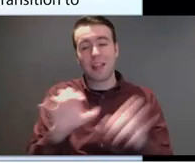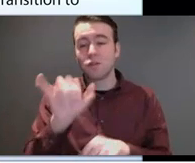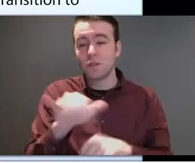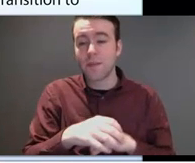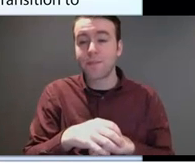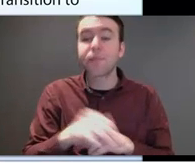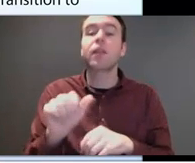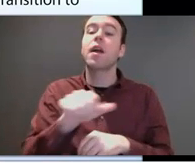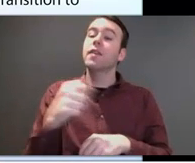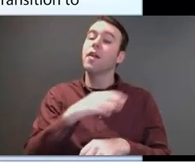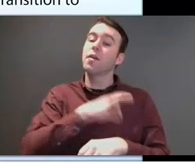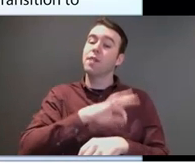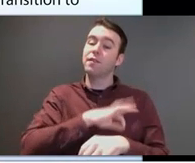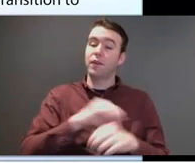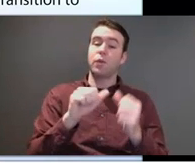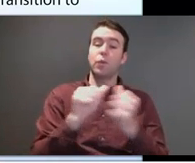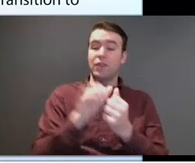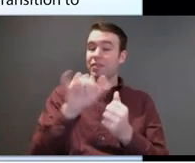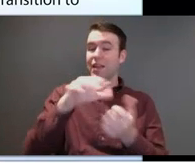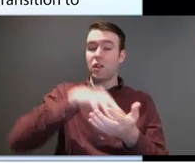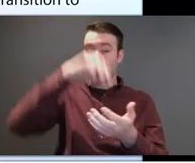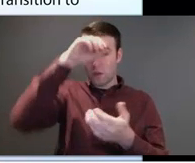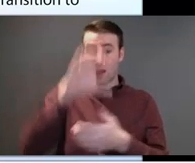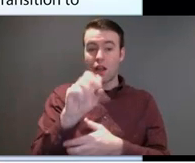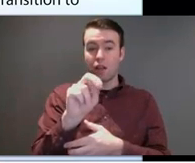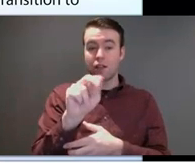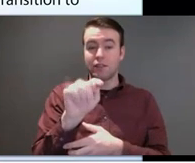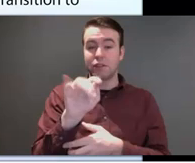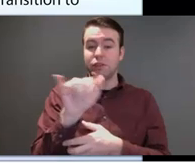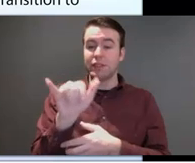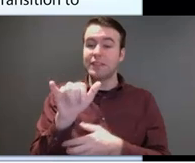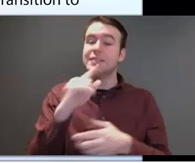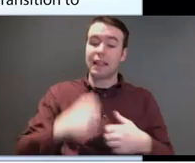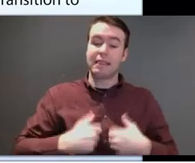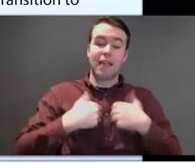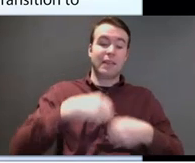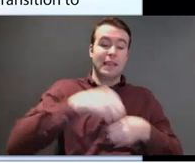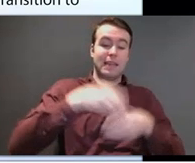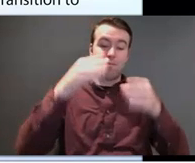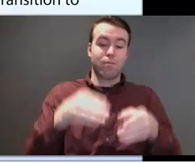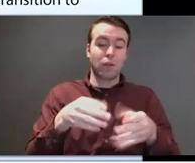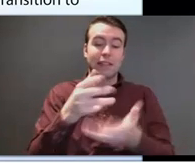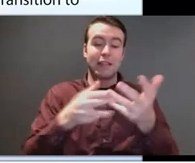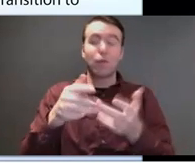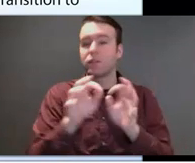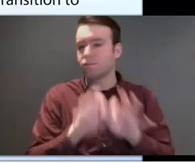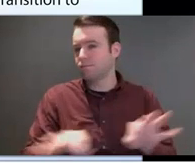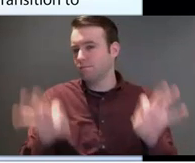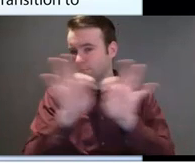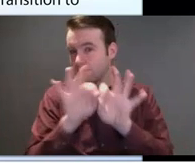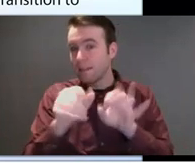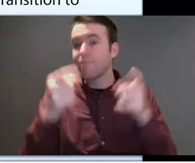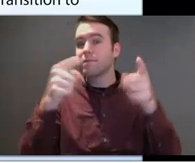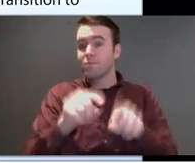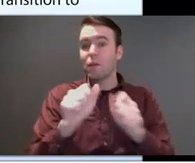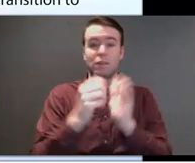other benefit in terms of that learning continuity is that live in-person interaction, which can take place